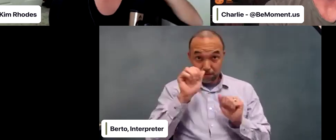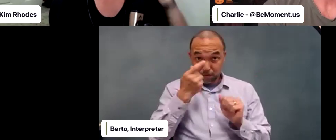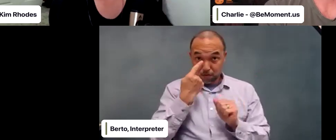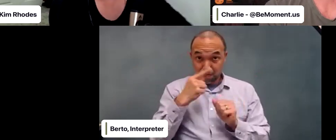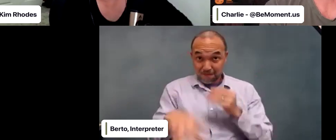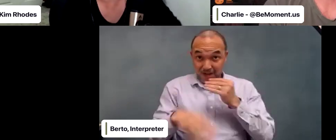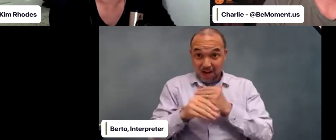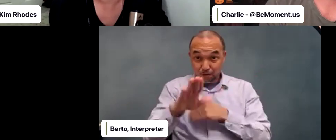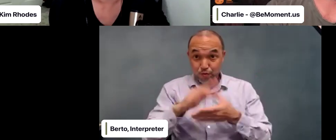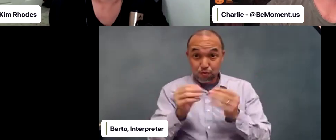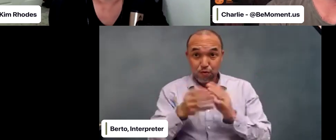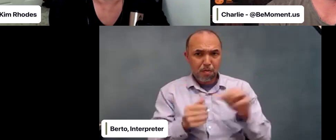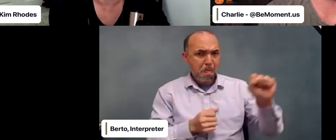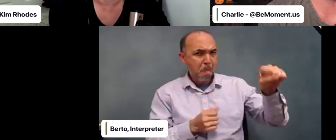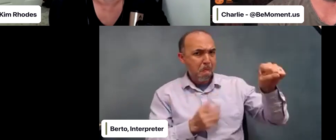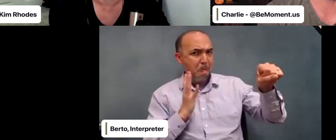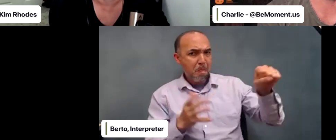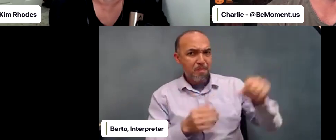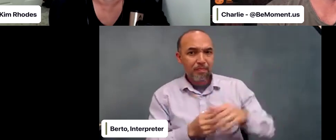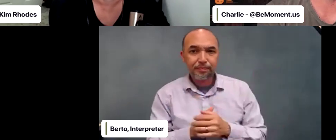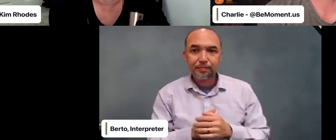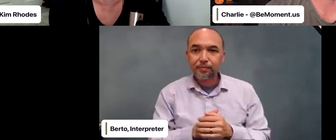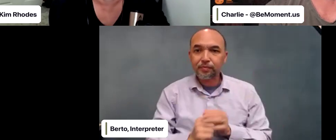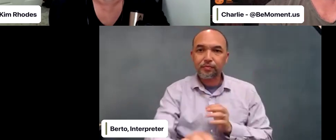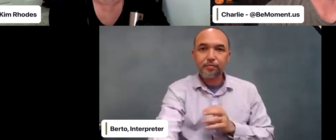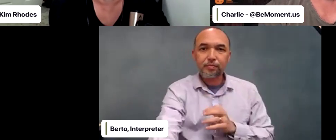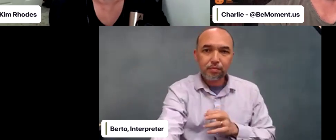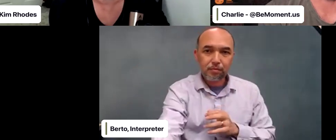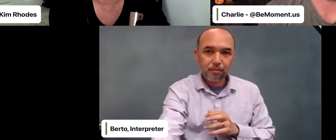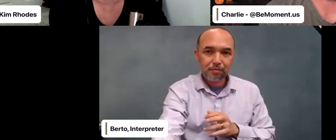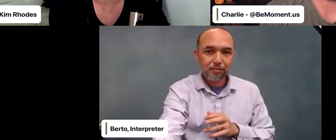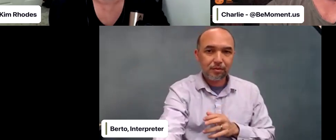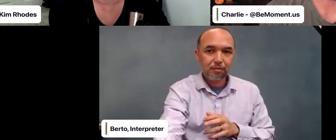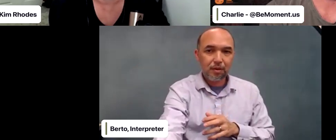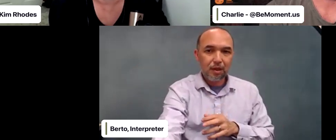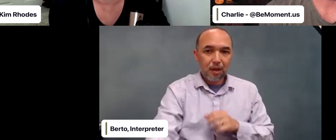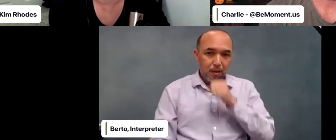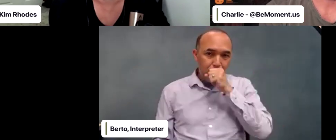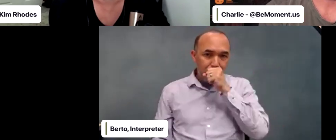questions? Have you ever brought or needed Hercules again?